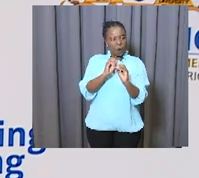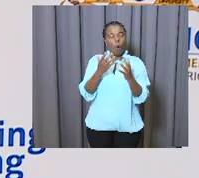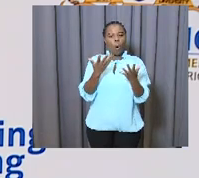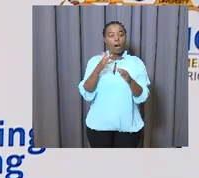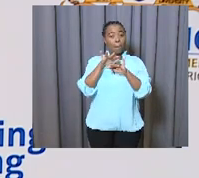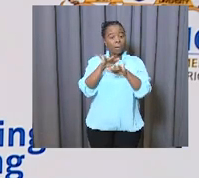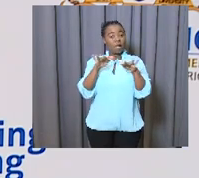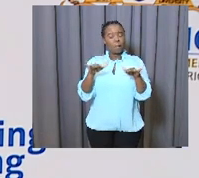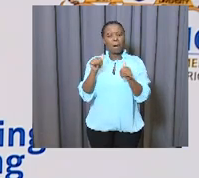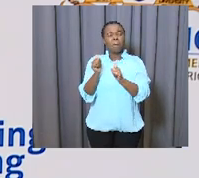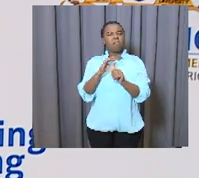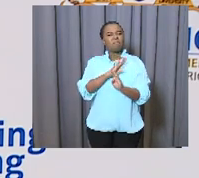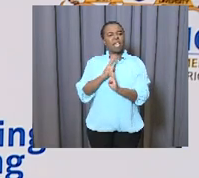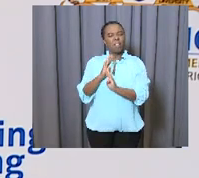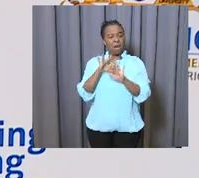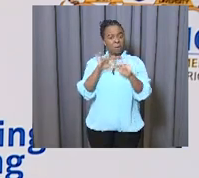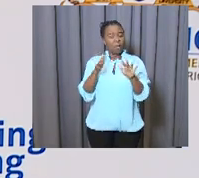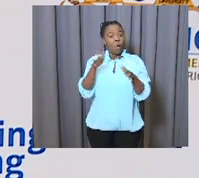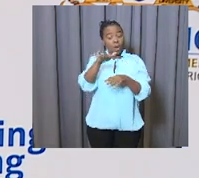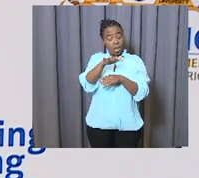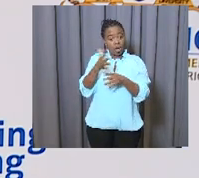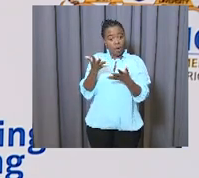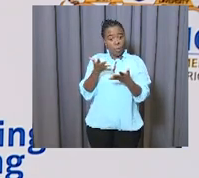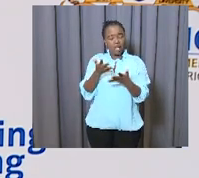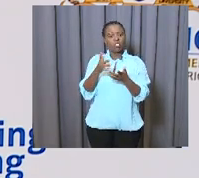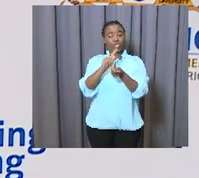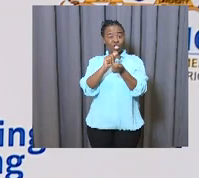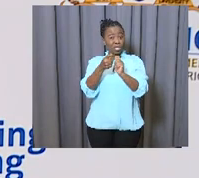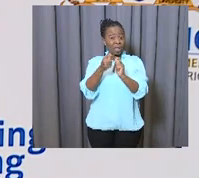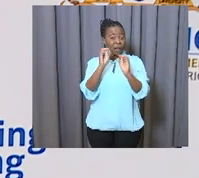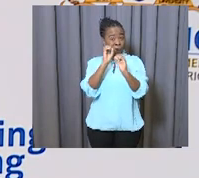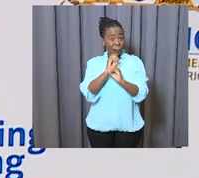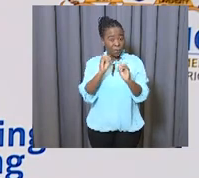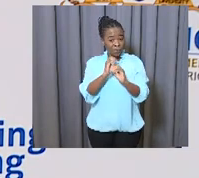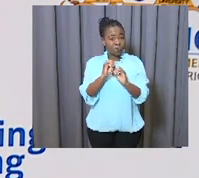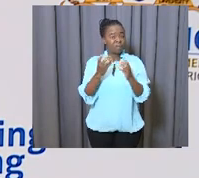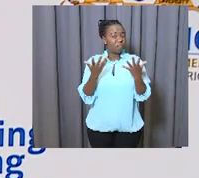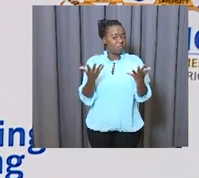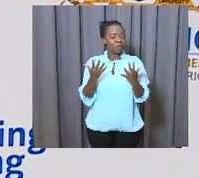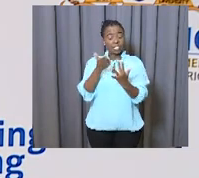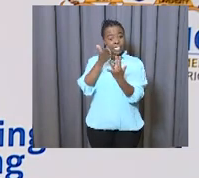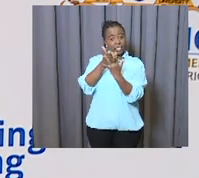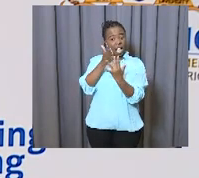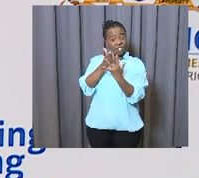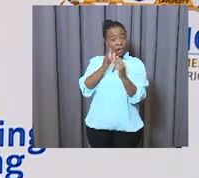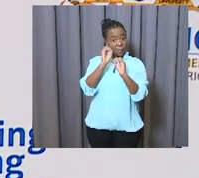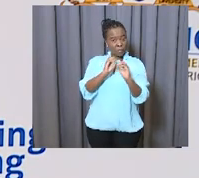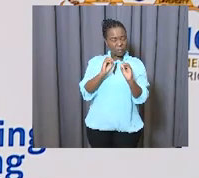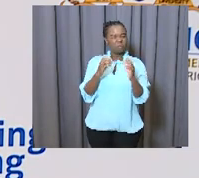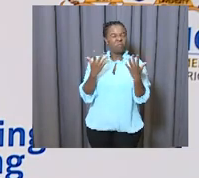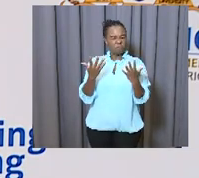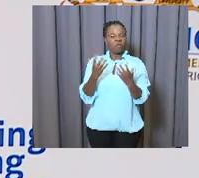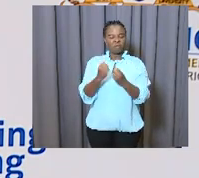the behavior of our people in these areas is not changing, if we don't make certain interventions, you could have